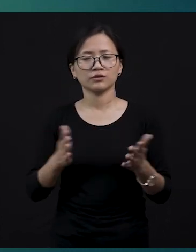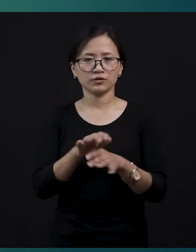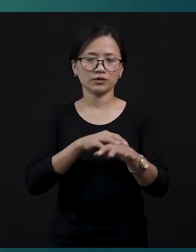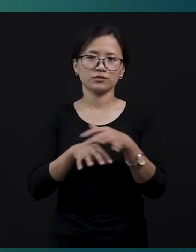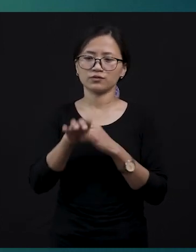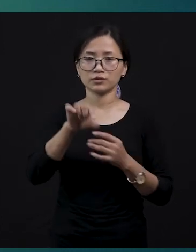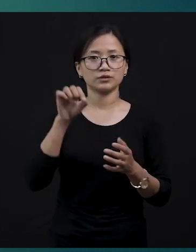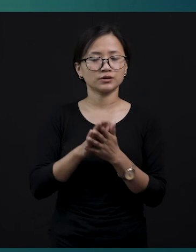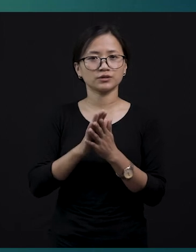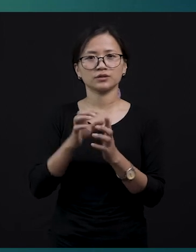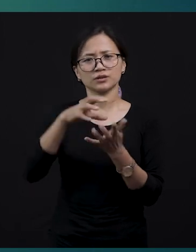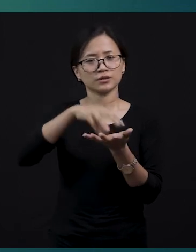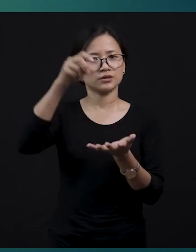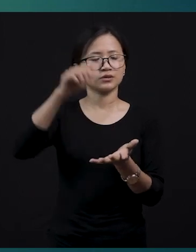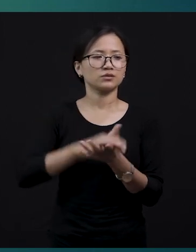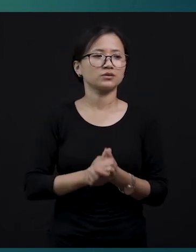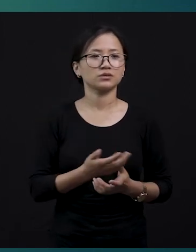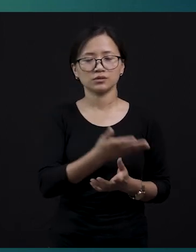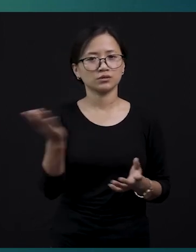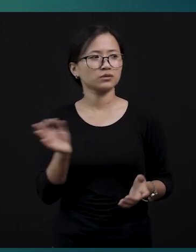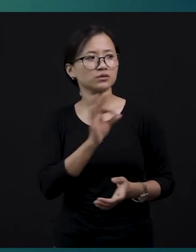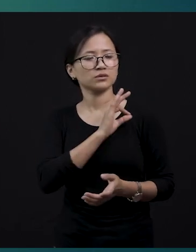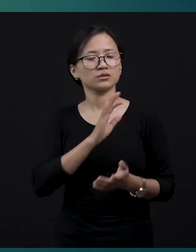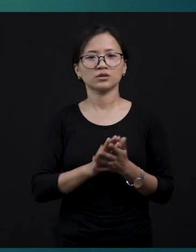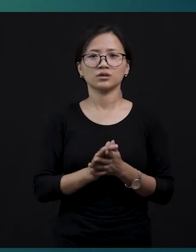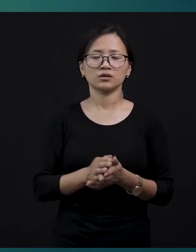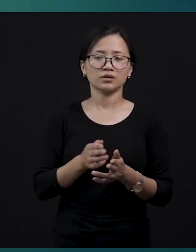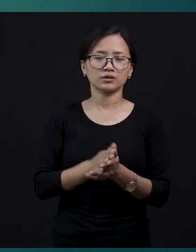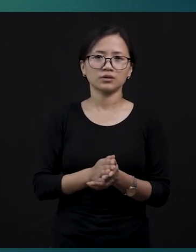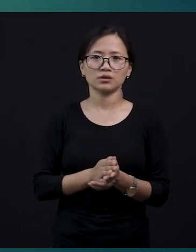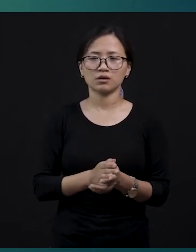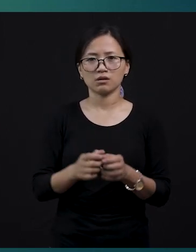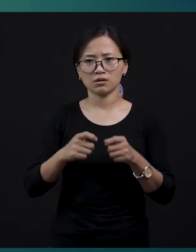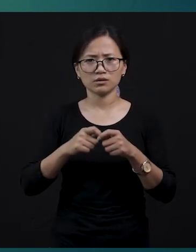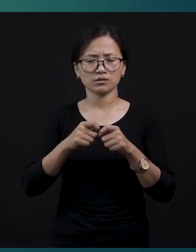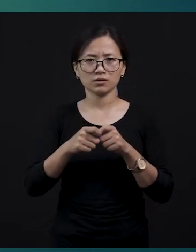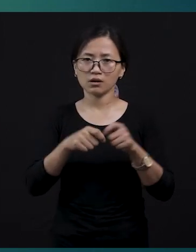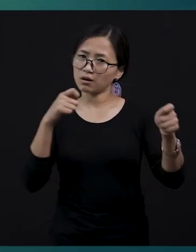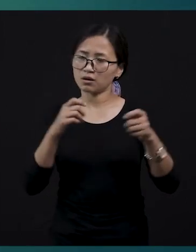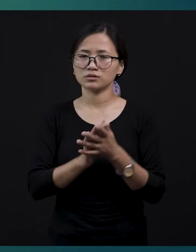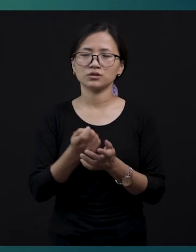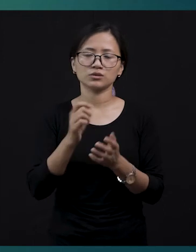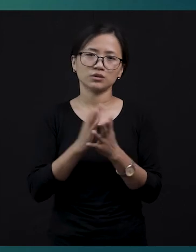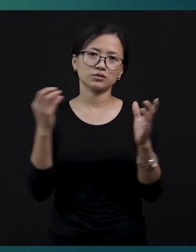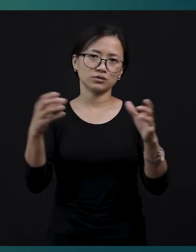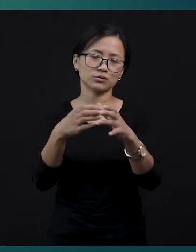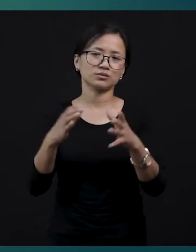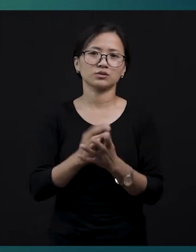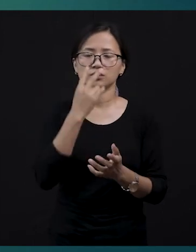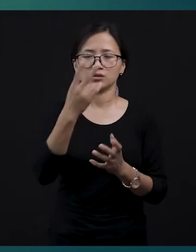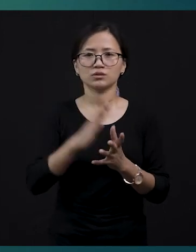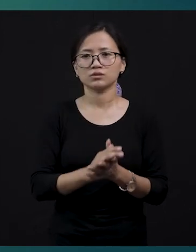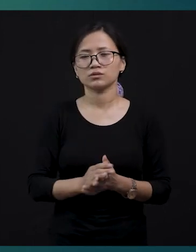desert, and you will find that they would like to hunt in groups. They would always try to hunt in groups, and then they would look